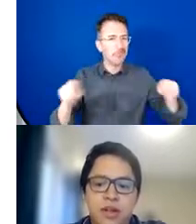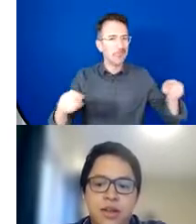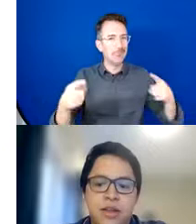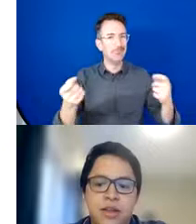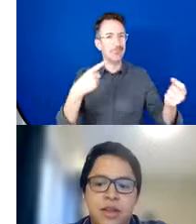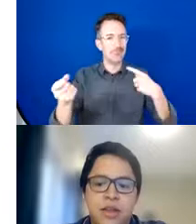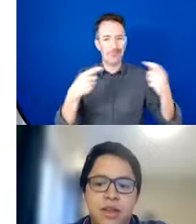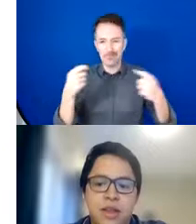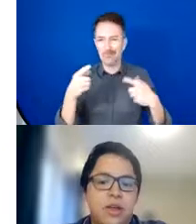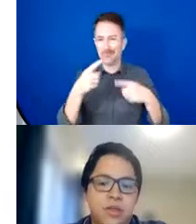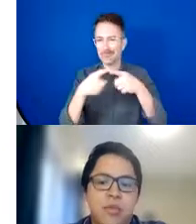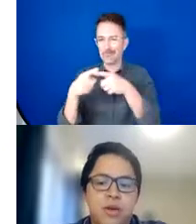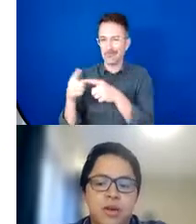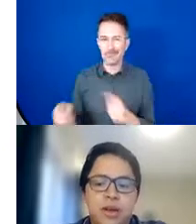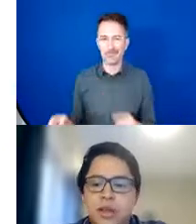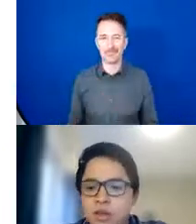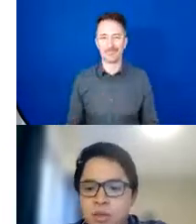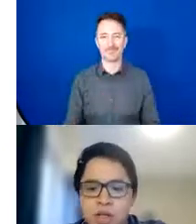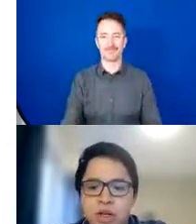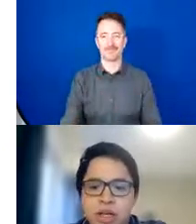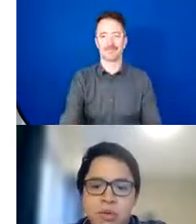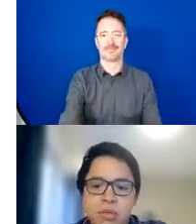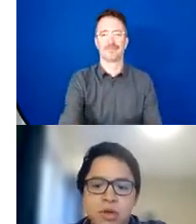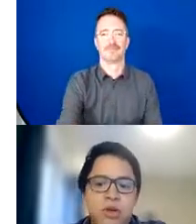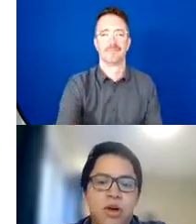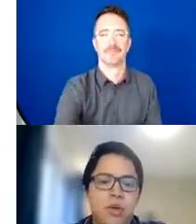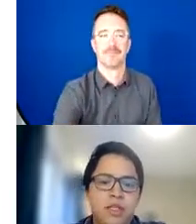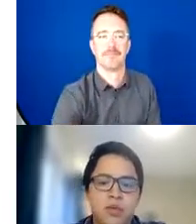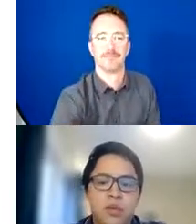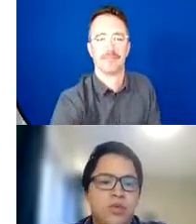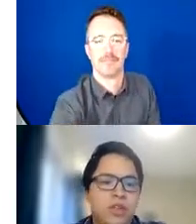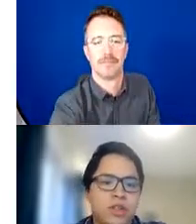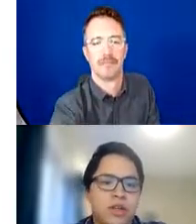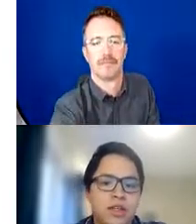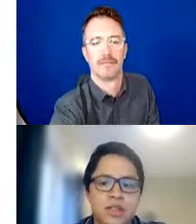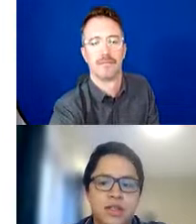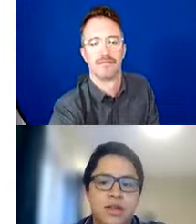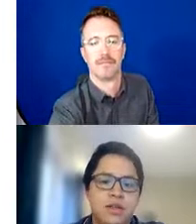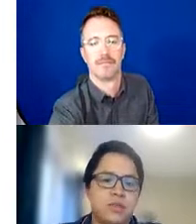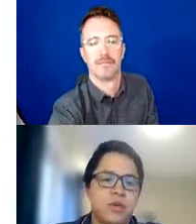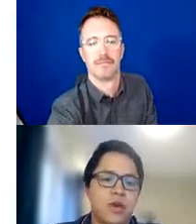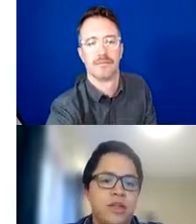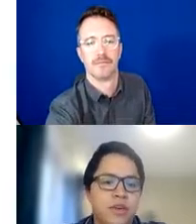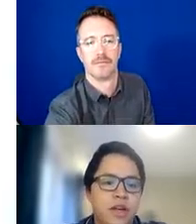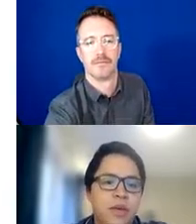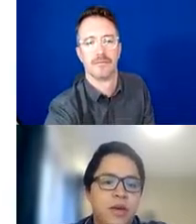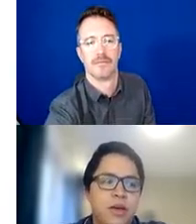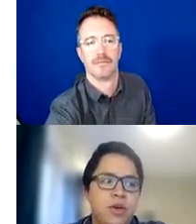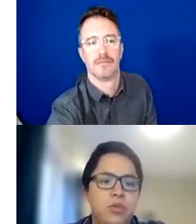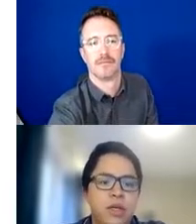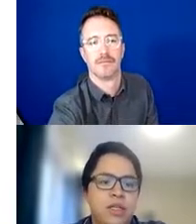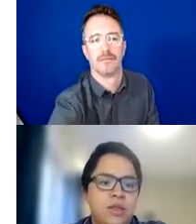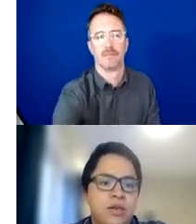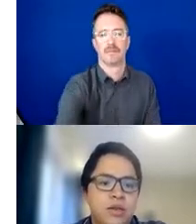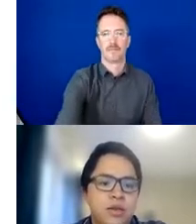perfect. Thank you. So I'm going to thank you so much. You can keep on putting your comments and we'll move on to the next small activity. If